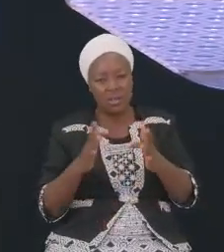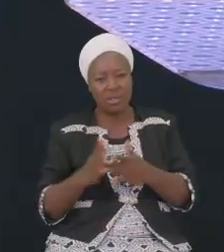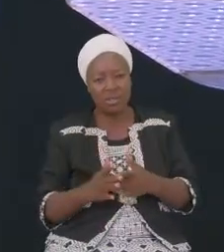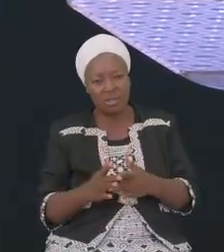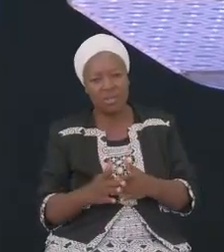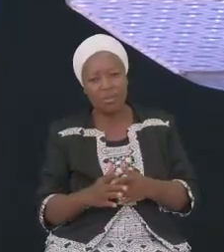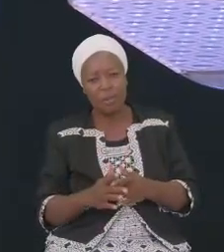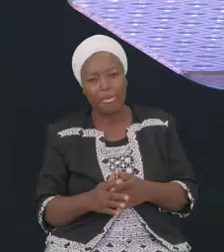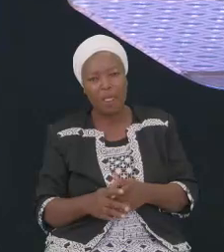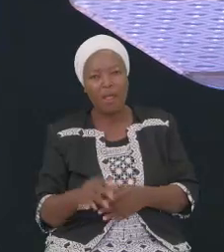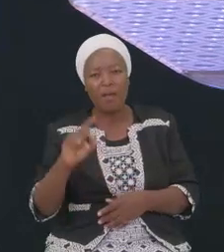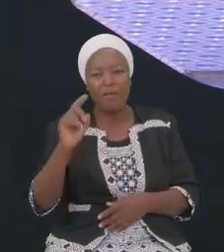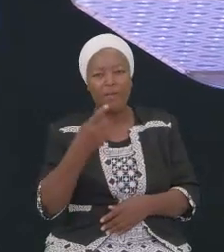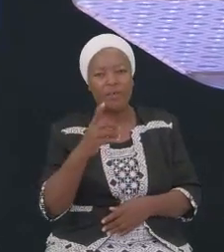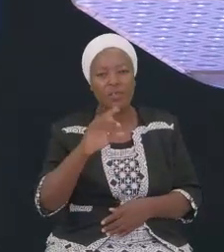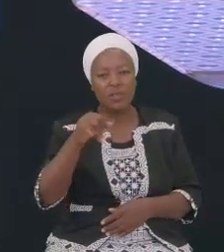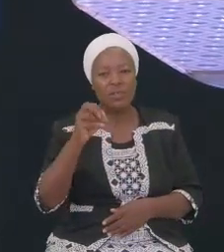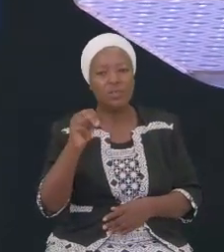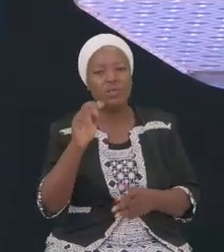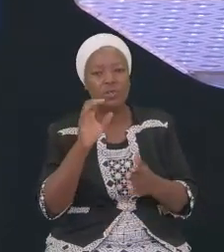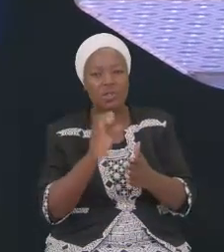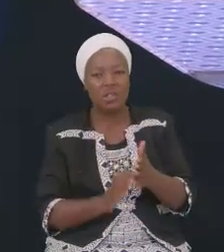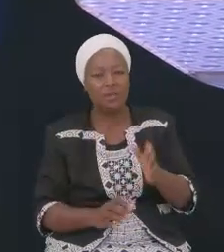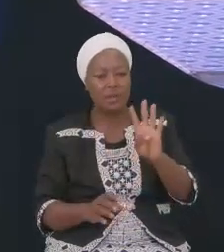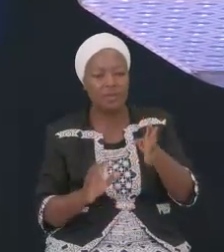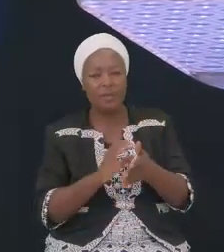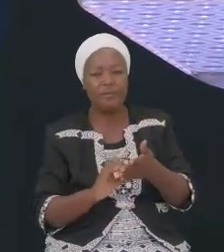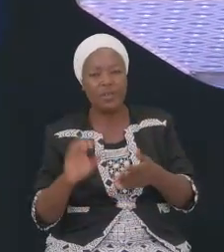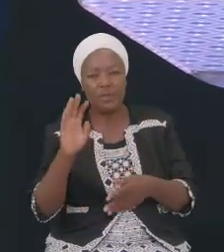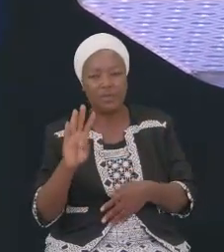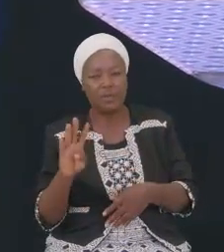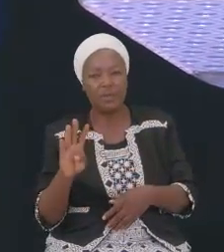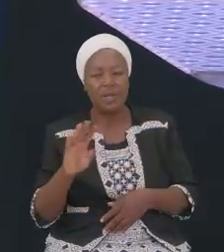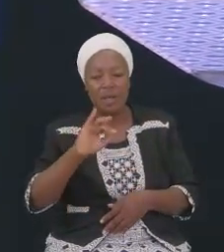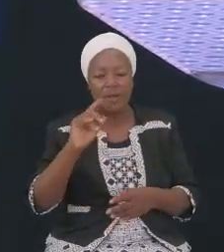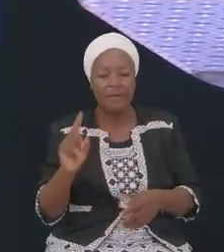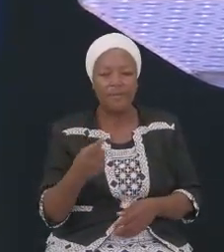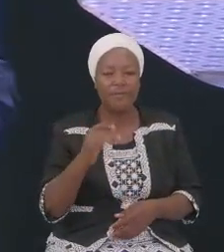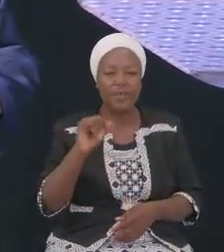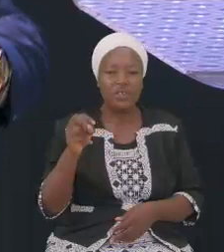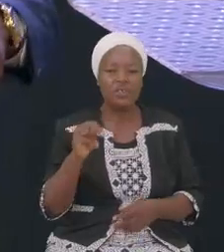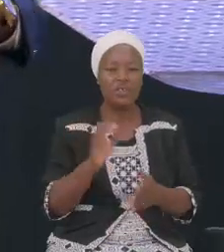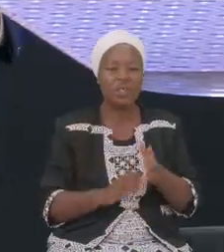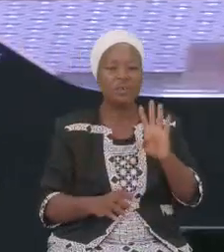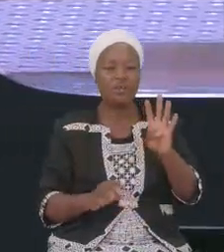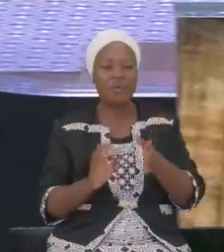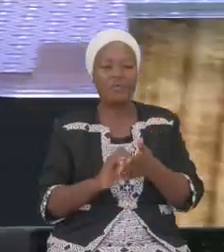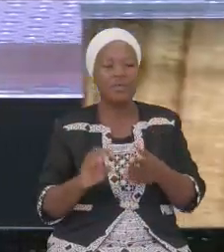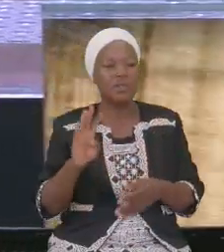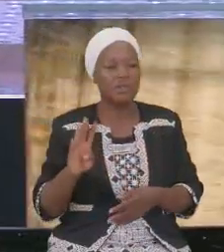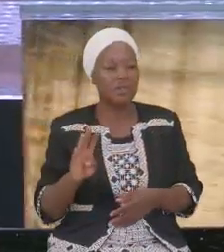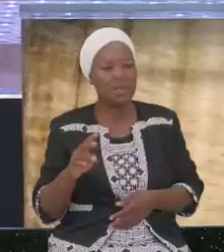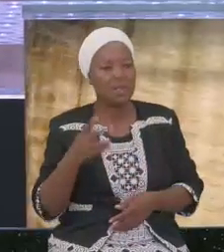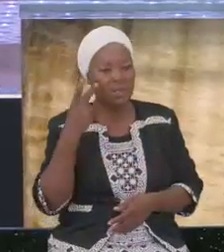John chapter 4, verse 4. In 1 John chapter 4, reading from verse 4, look at our portion. Ye are